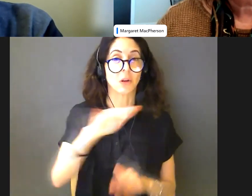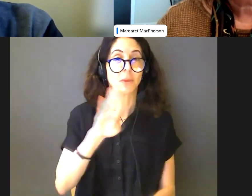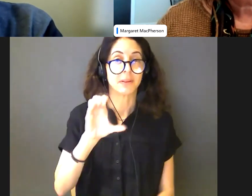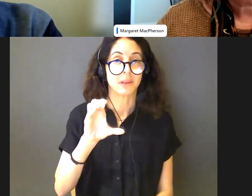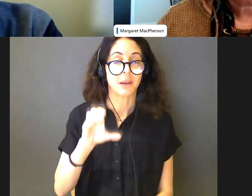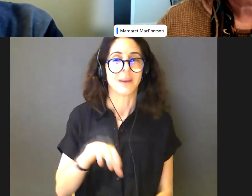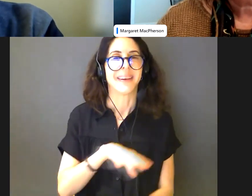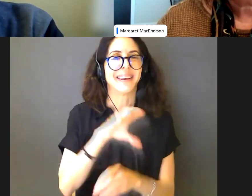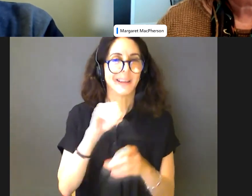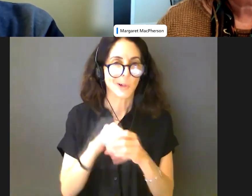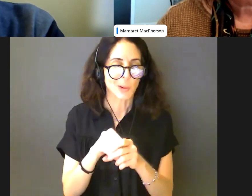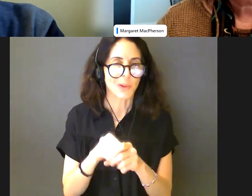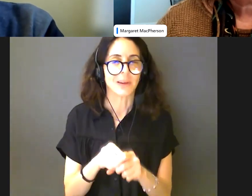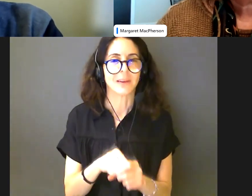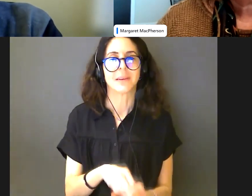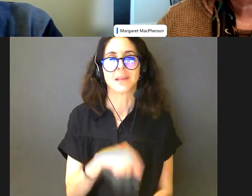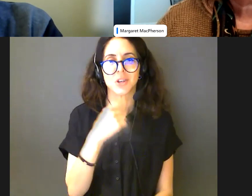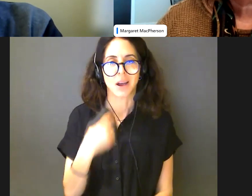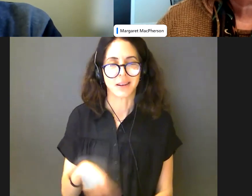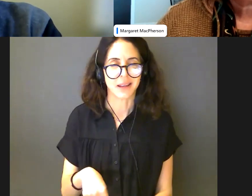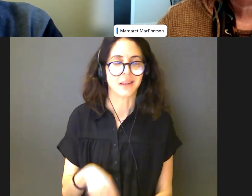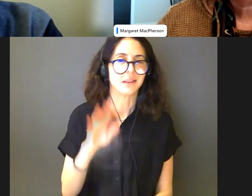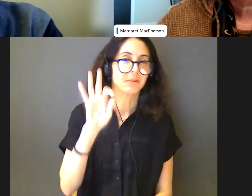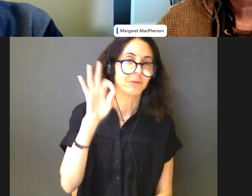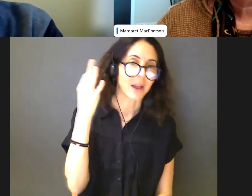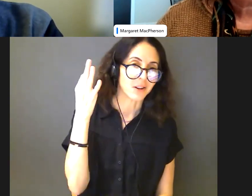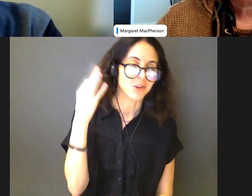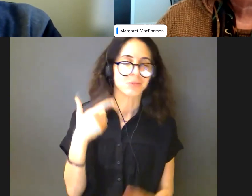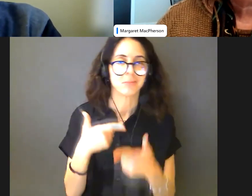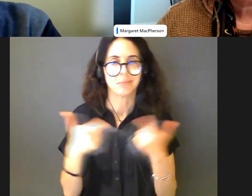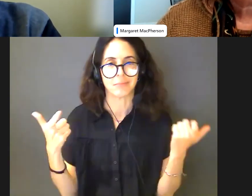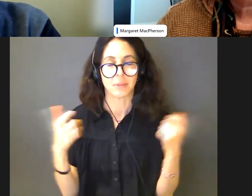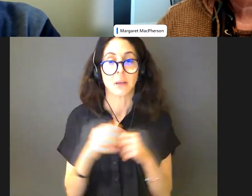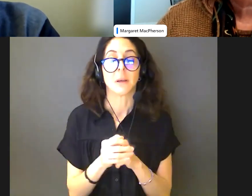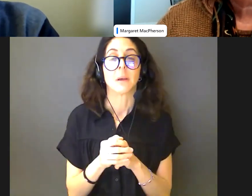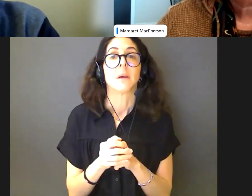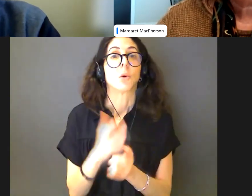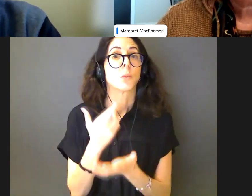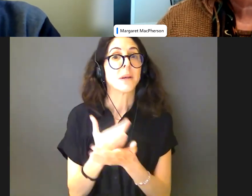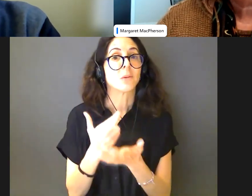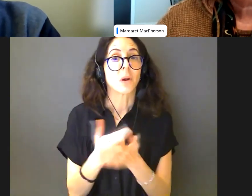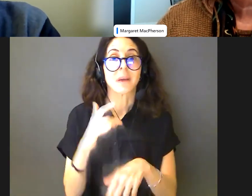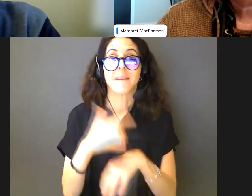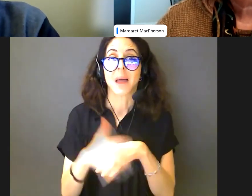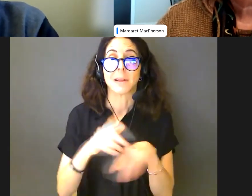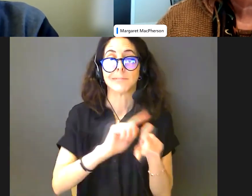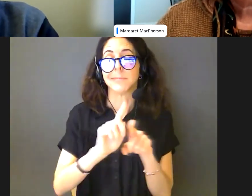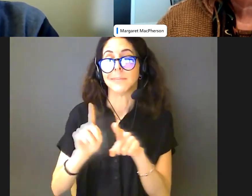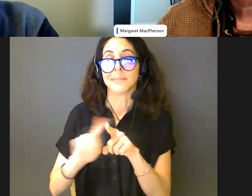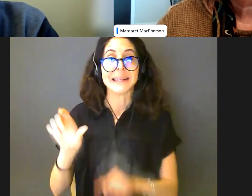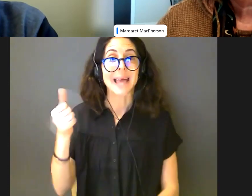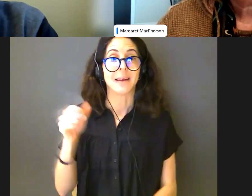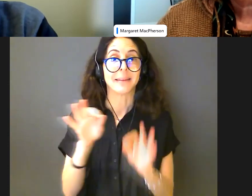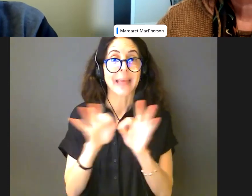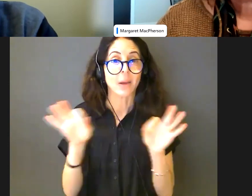including, and I've told you, the Chinese, Punjabi, French, and so on. There are materials available in over 10 different languages, and